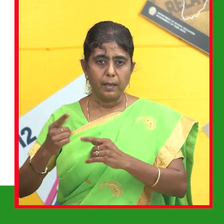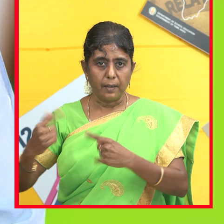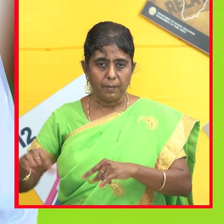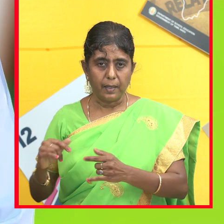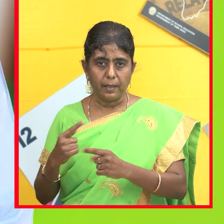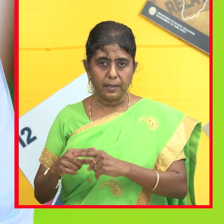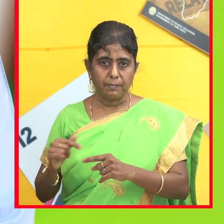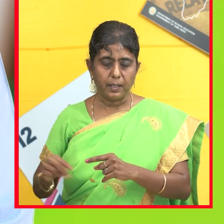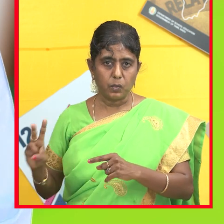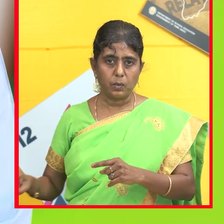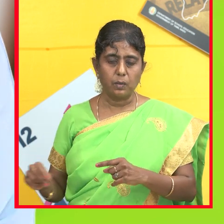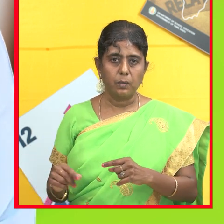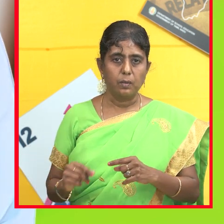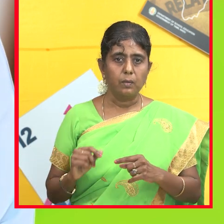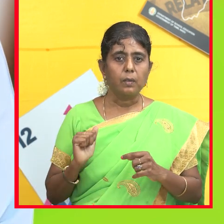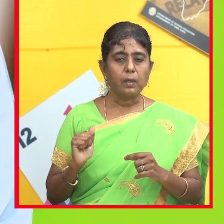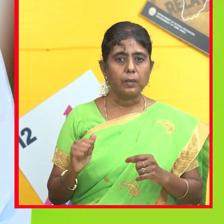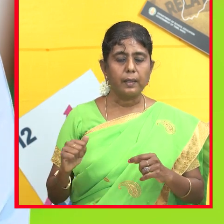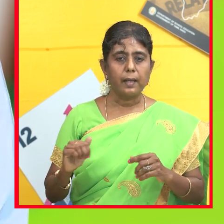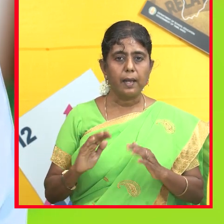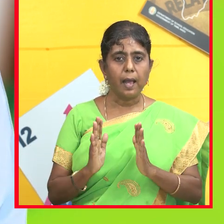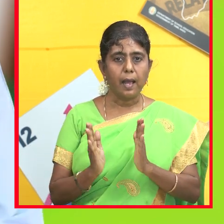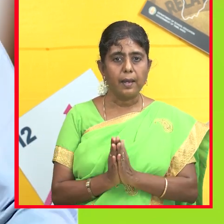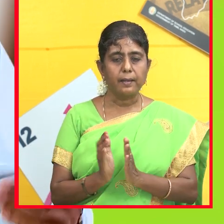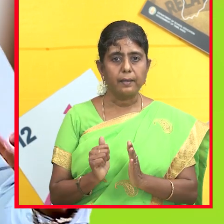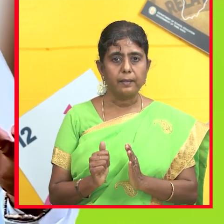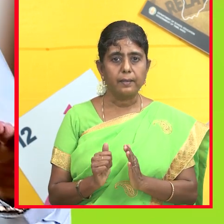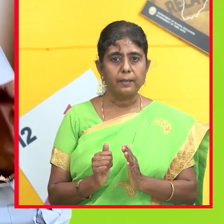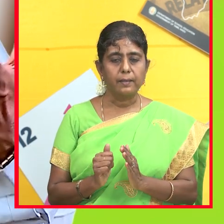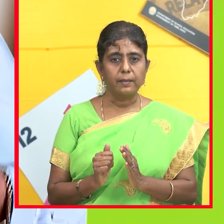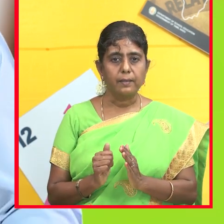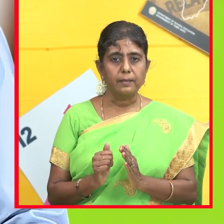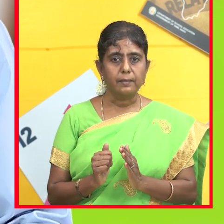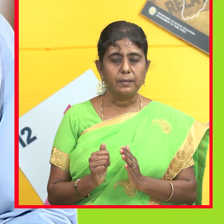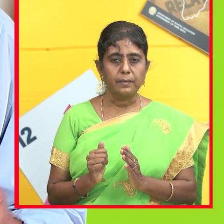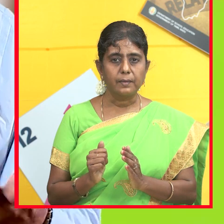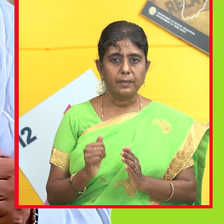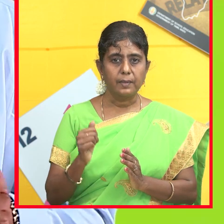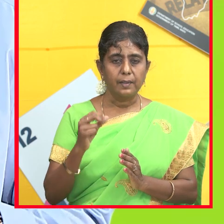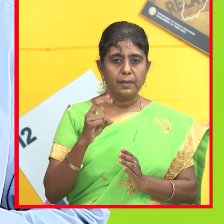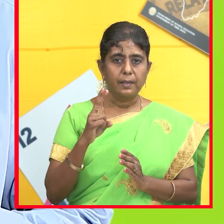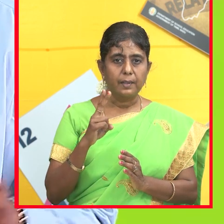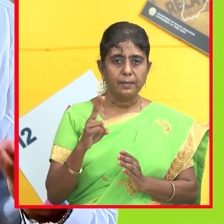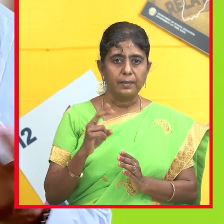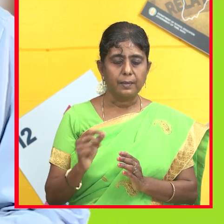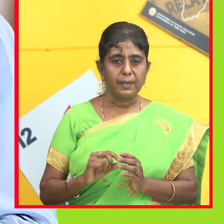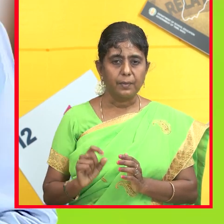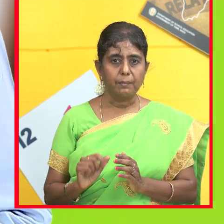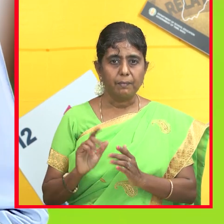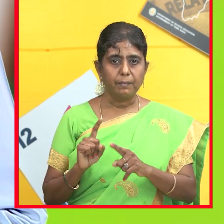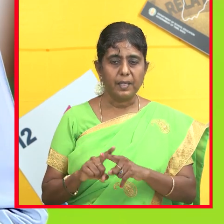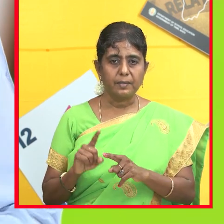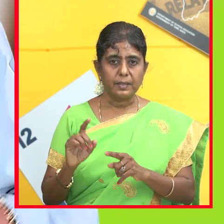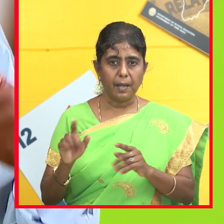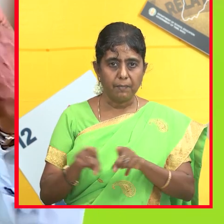one. If the both that, so how can we find the, I think you did in lower class 3 by 2 plus 2 by 5. What did you do